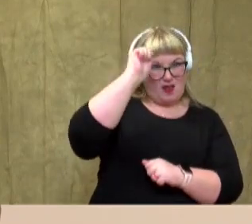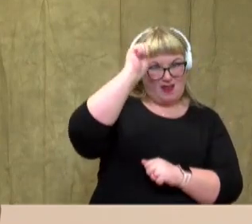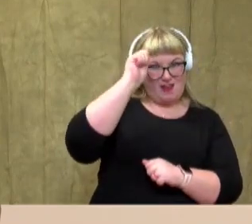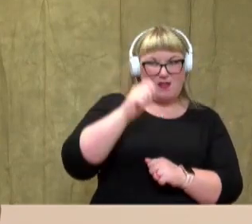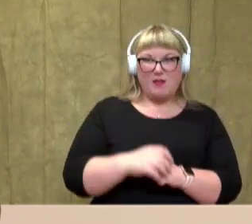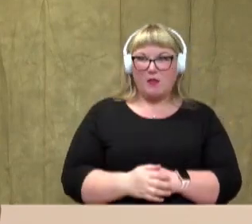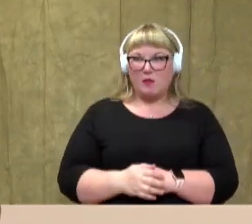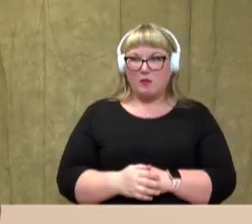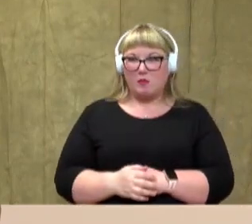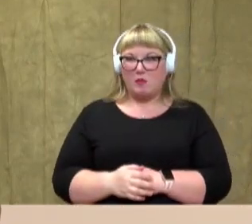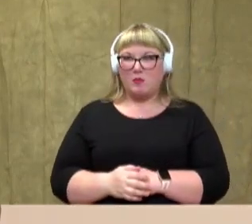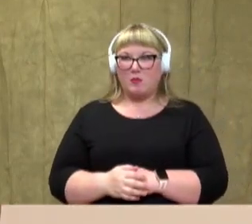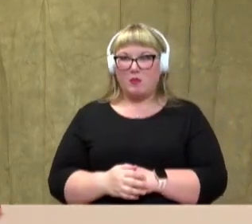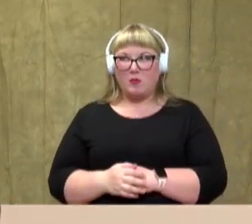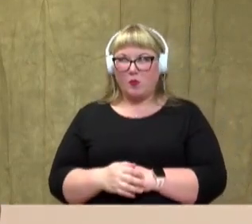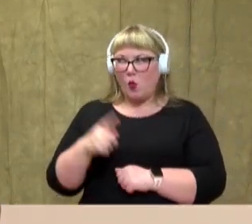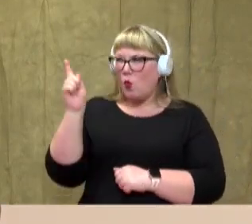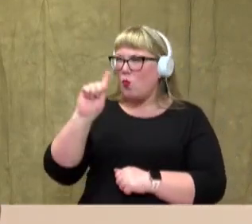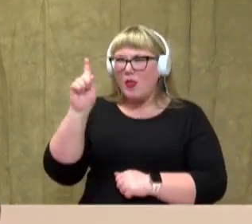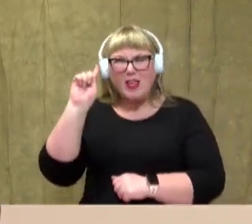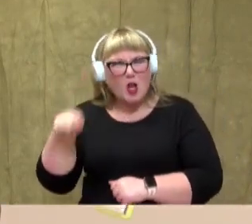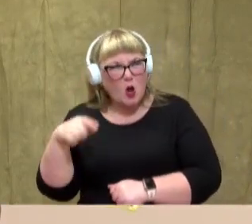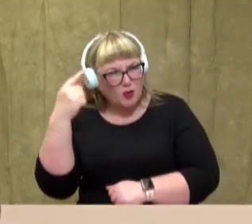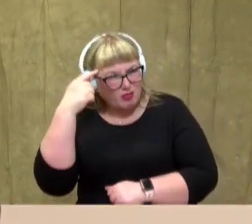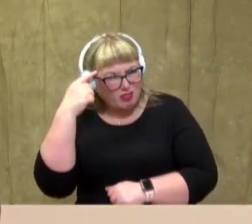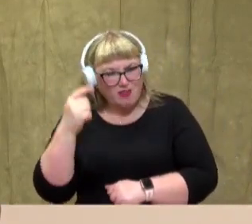Where do you think they're going to go?